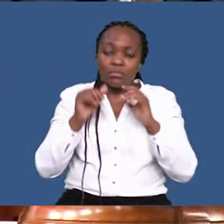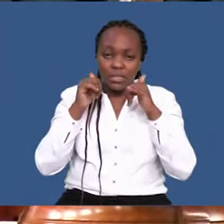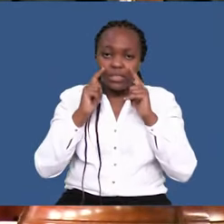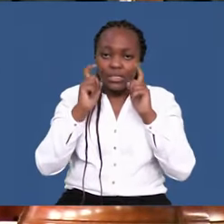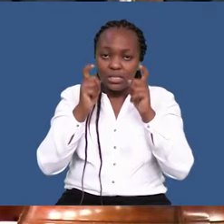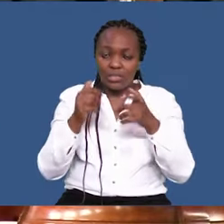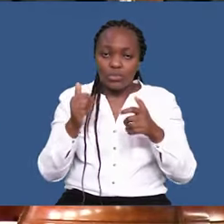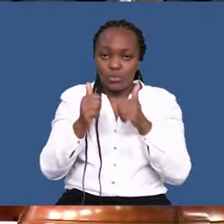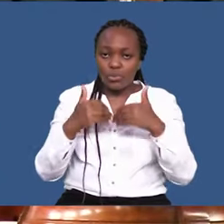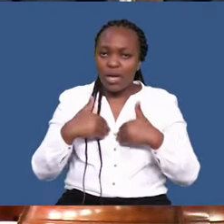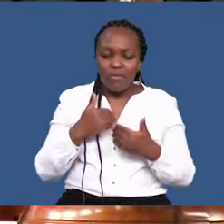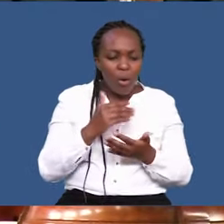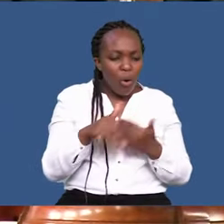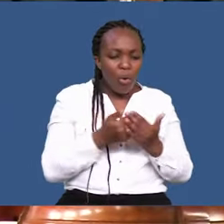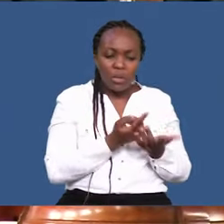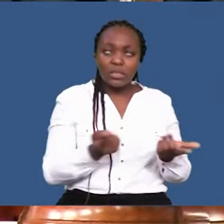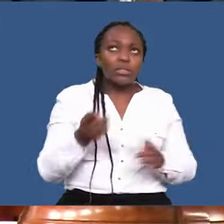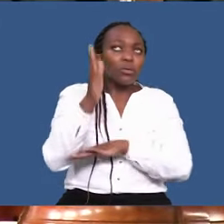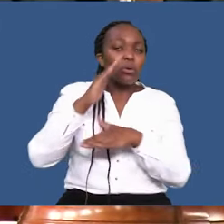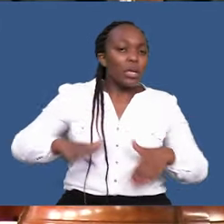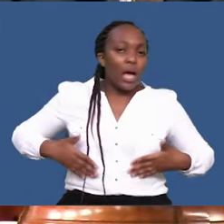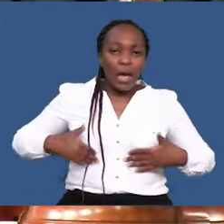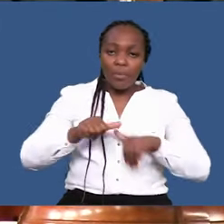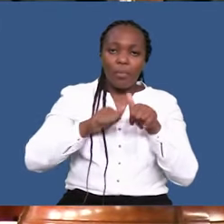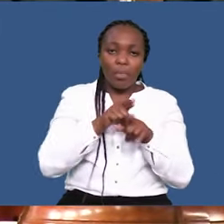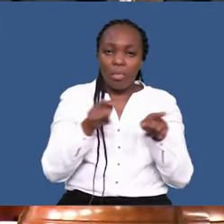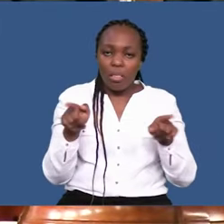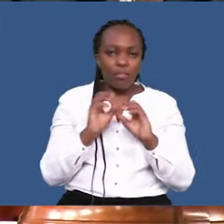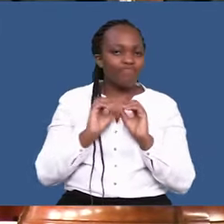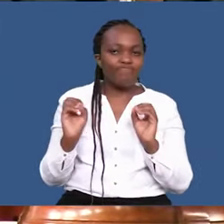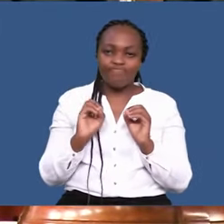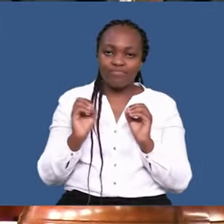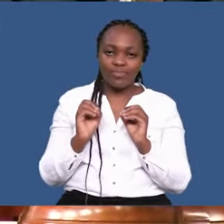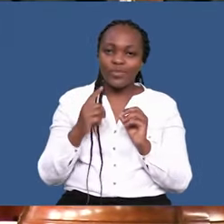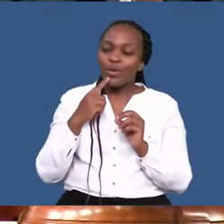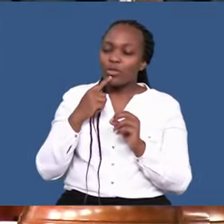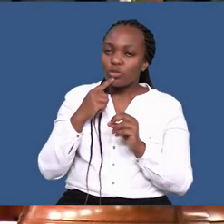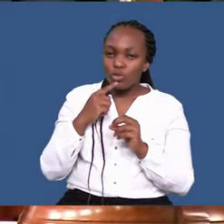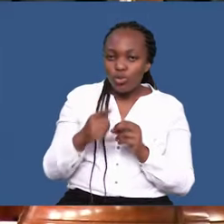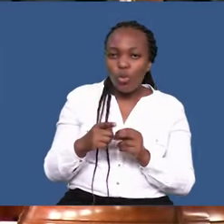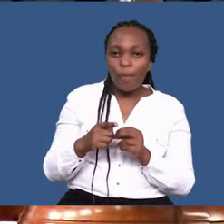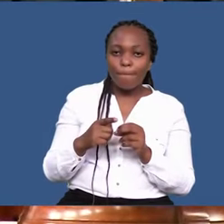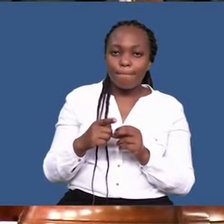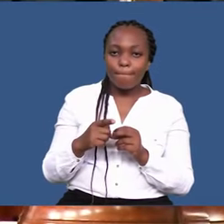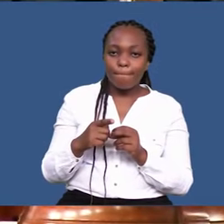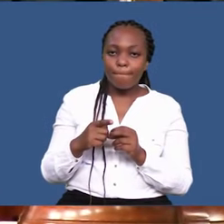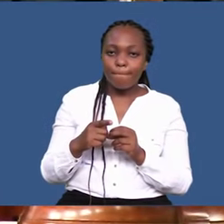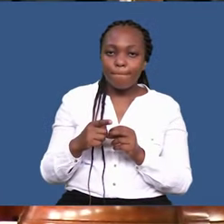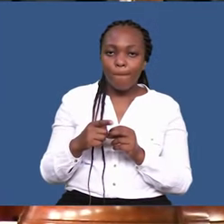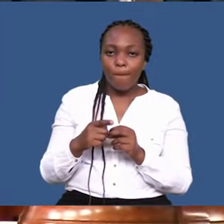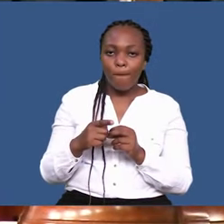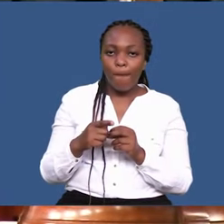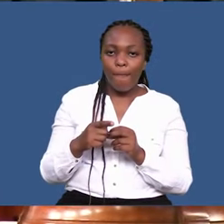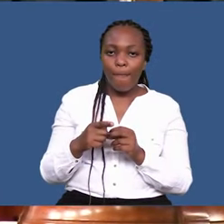Christ. Then he says we must rid ourselves of those sins which come out of